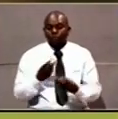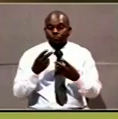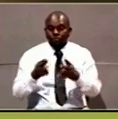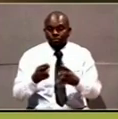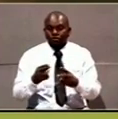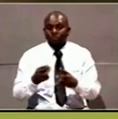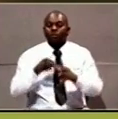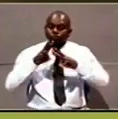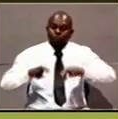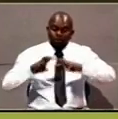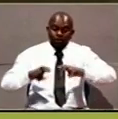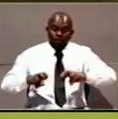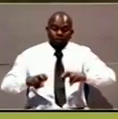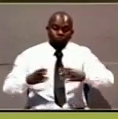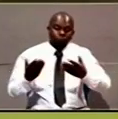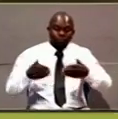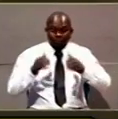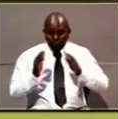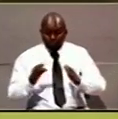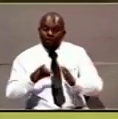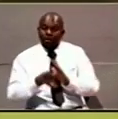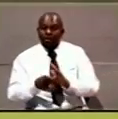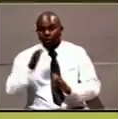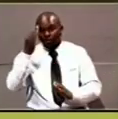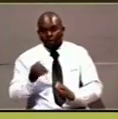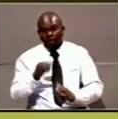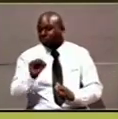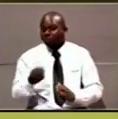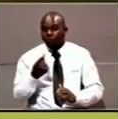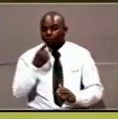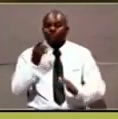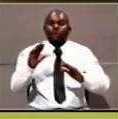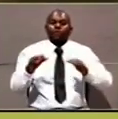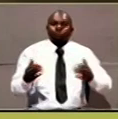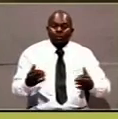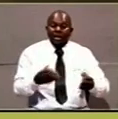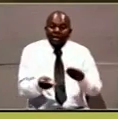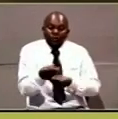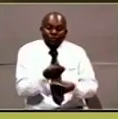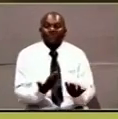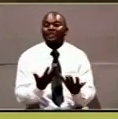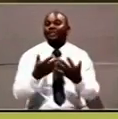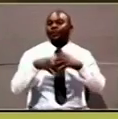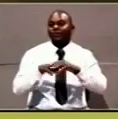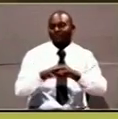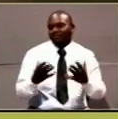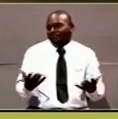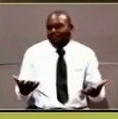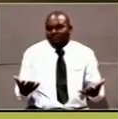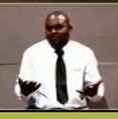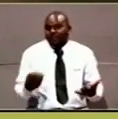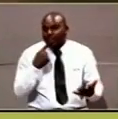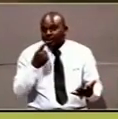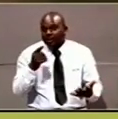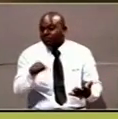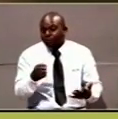research, to research on these matters, because you can't, if you say economic integration, when you say, you